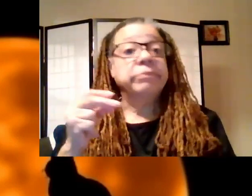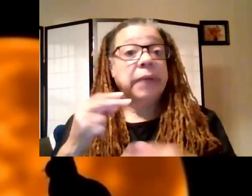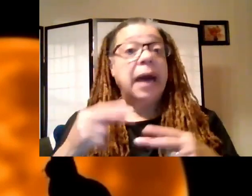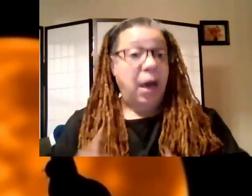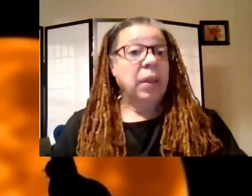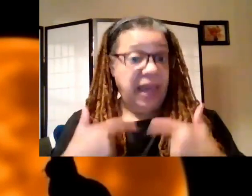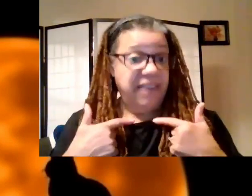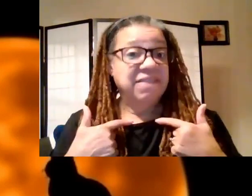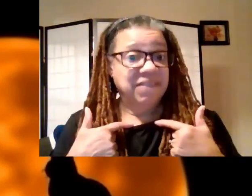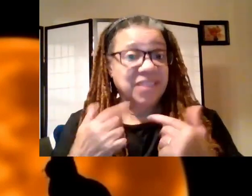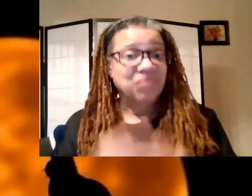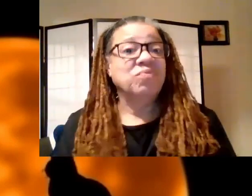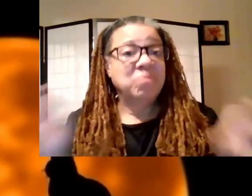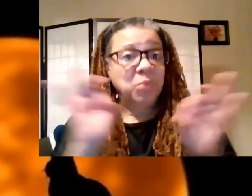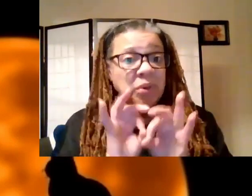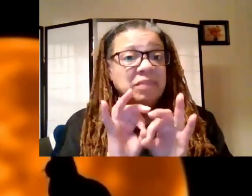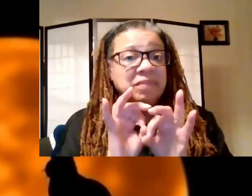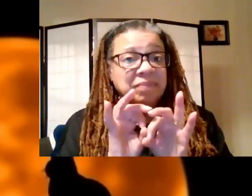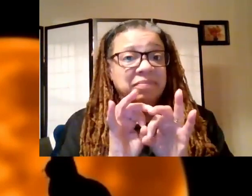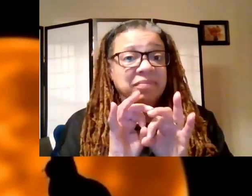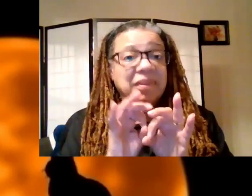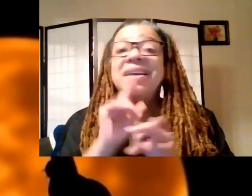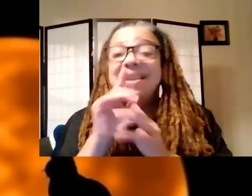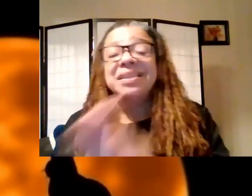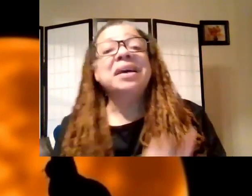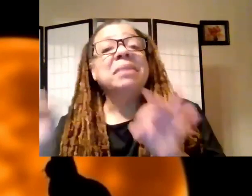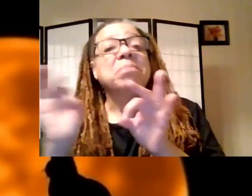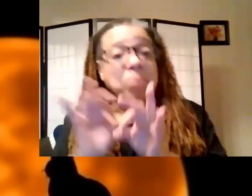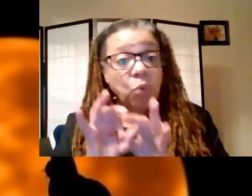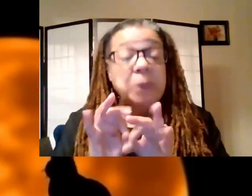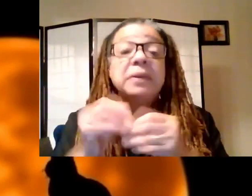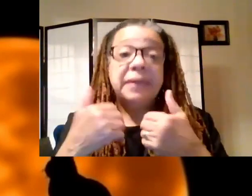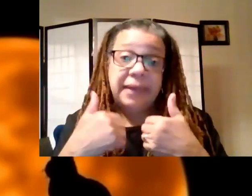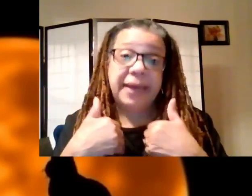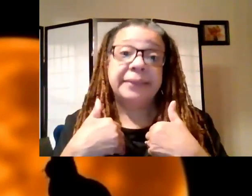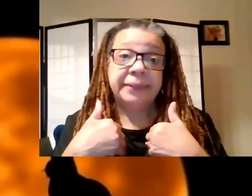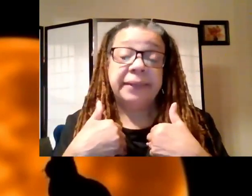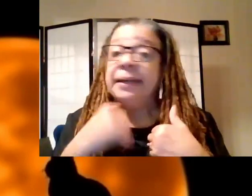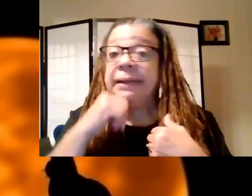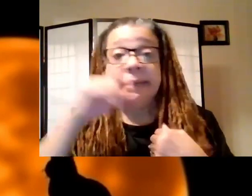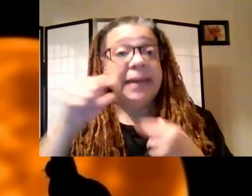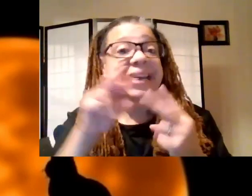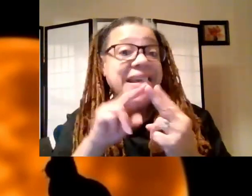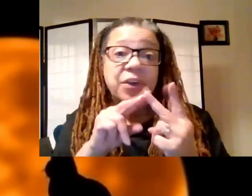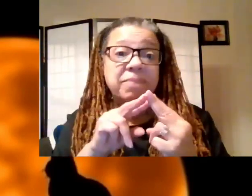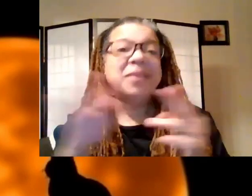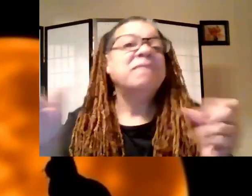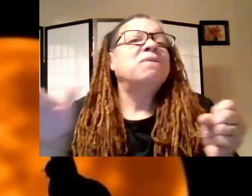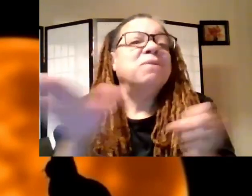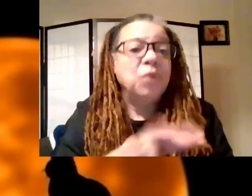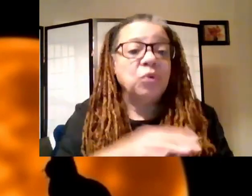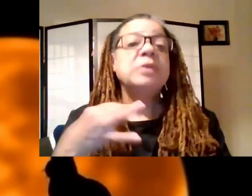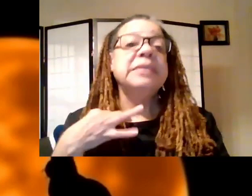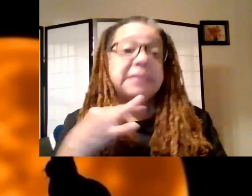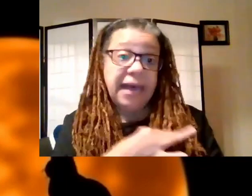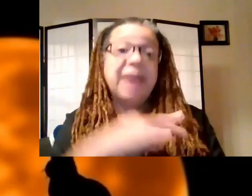actually. So it's crucial that they are either, that they not just either, they need to be fully staffed, but they